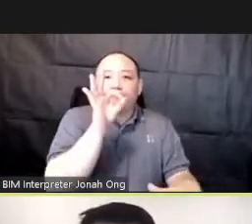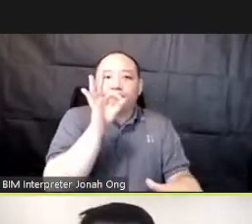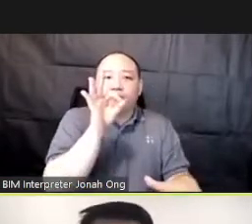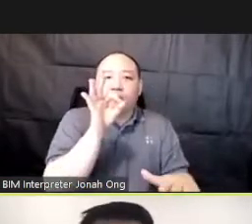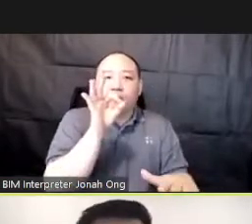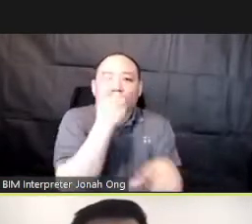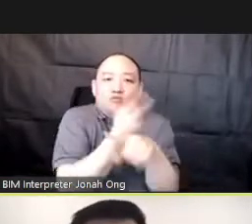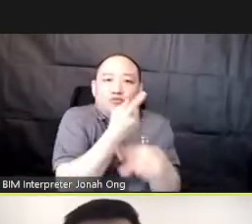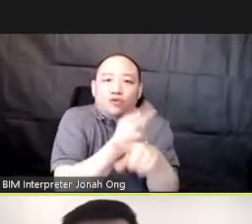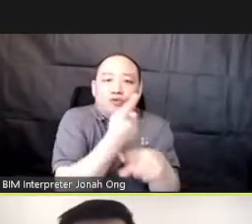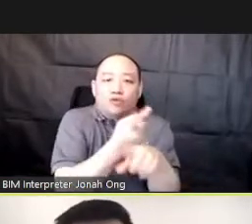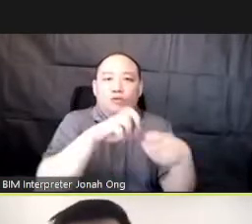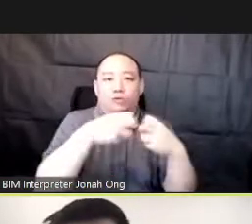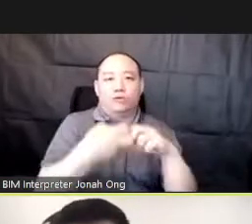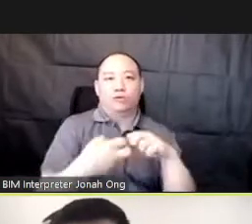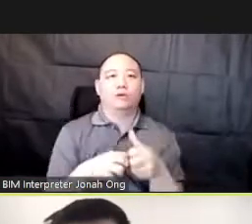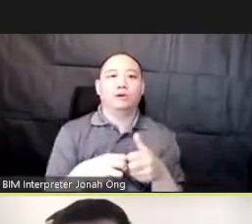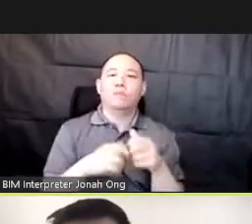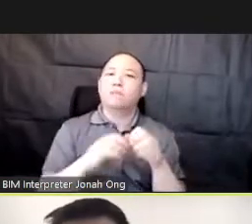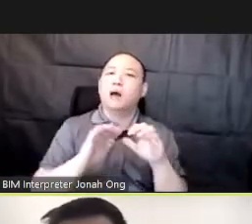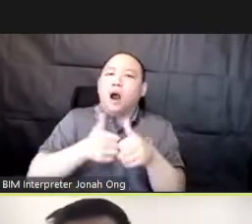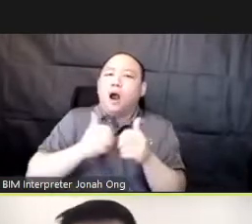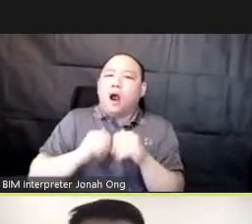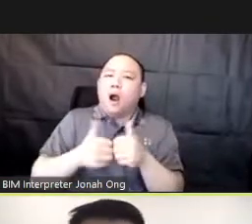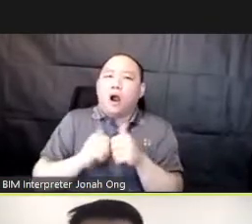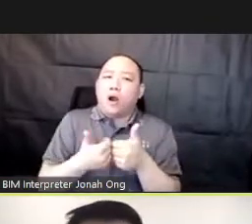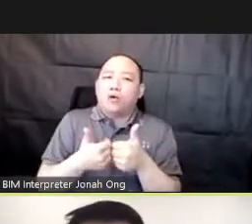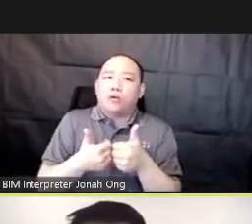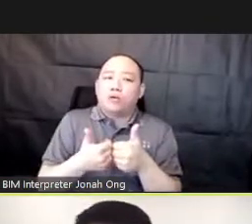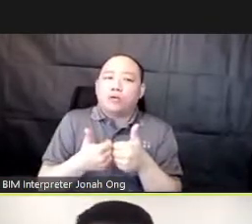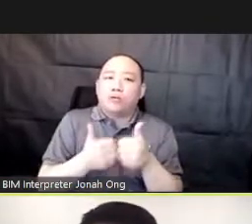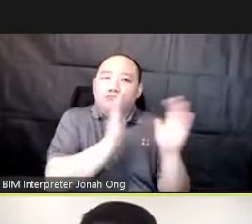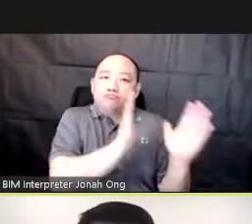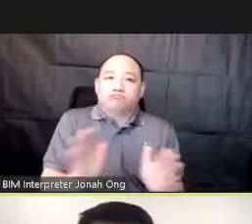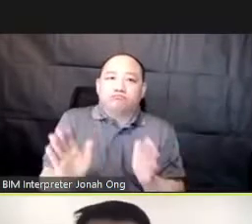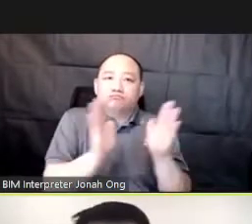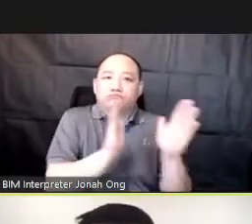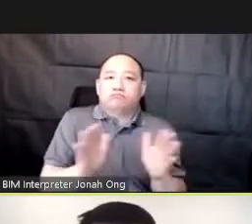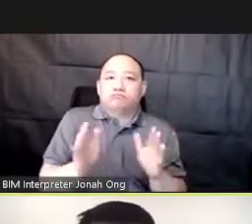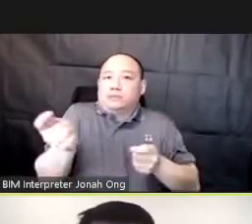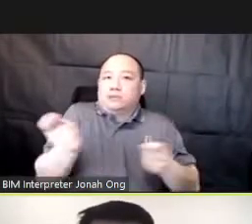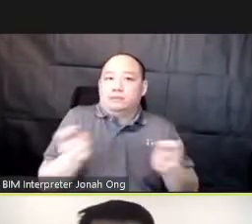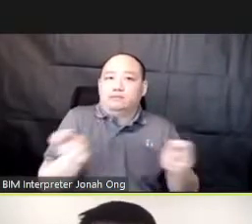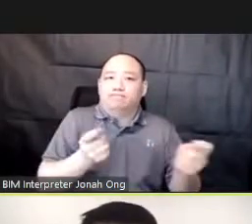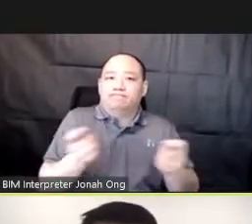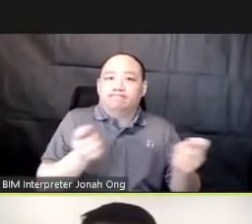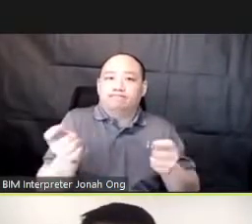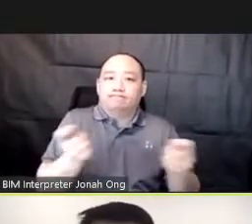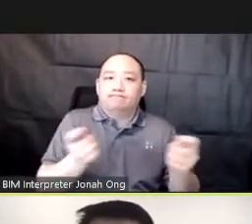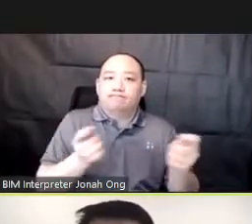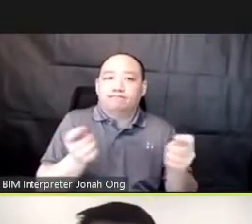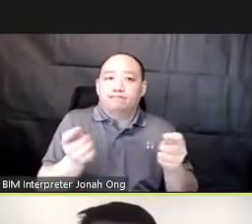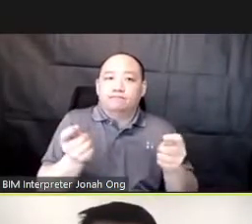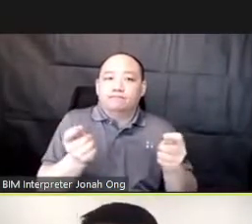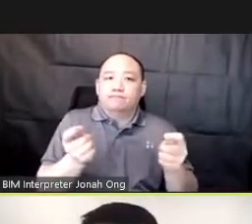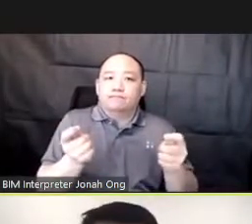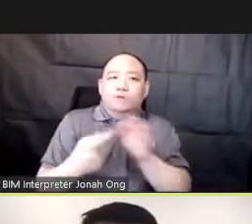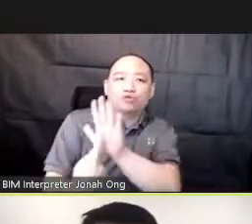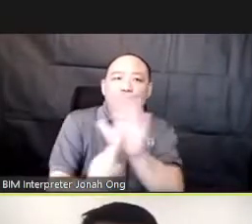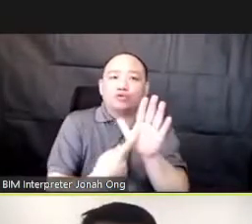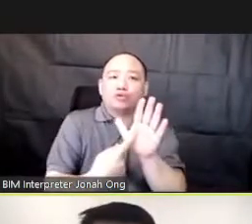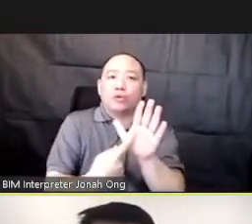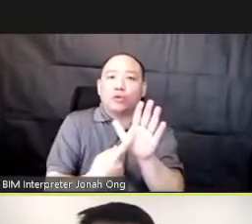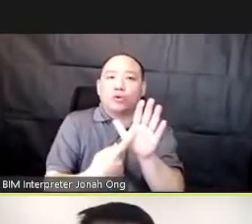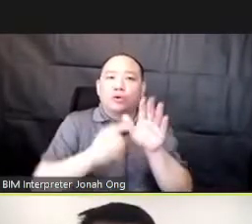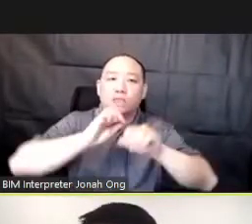is how do we make sure that these campaigns and whatever form of diversity management packs a punch? In other words, how do we make